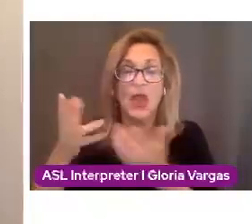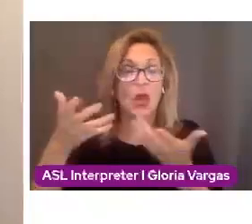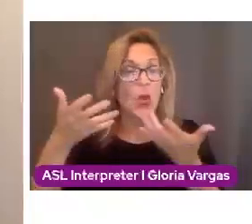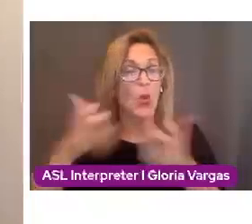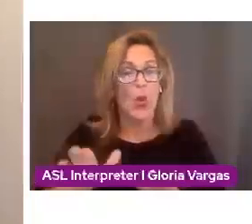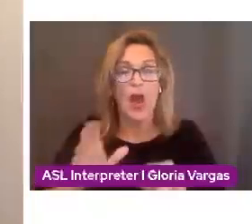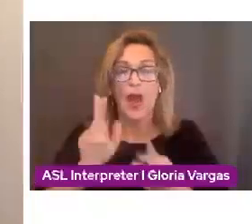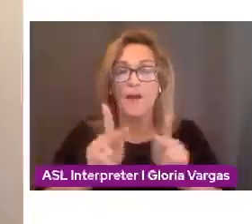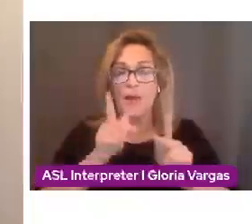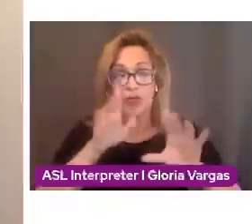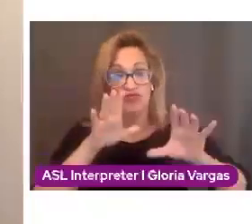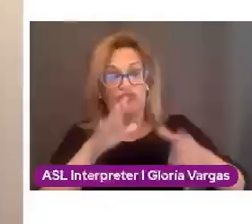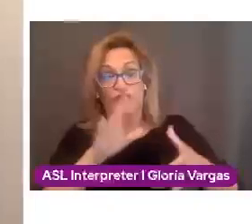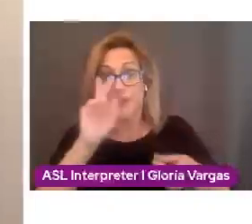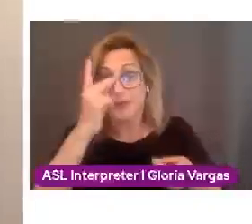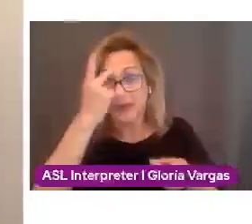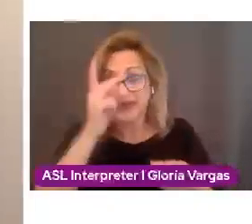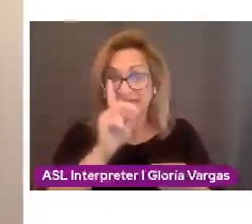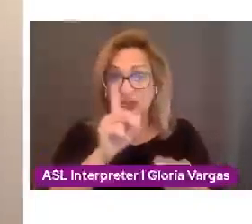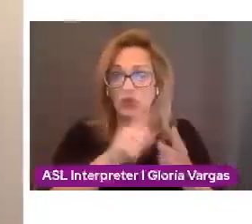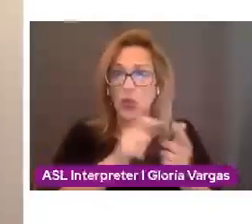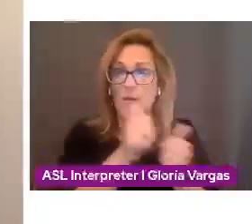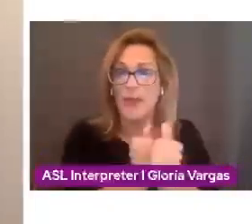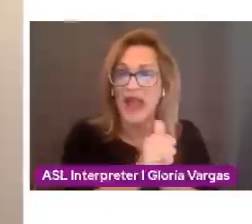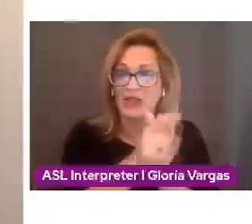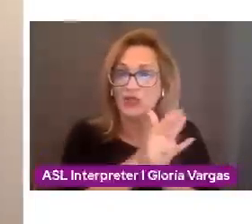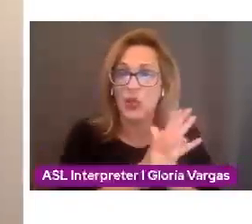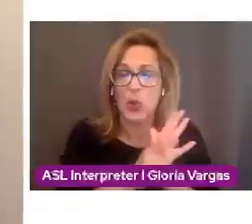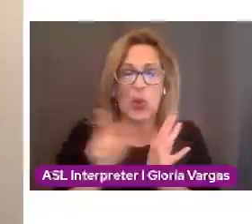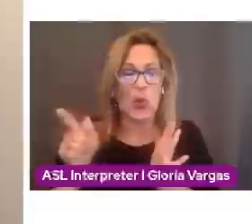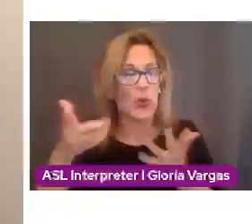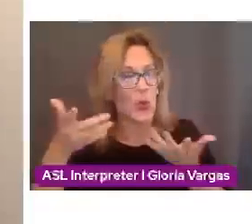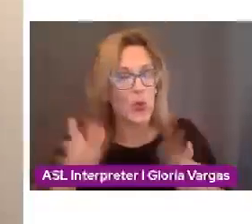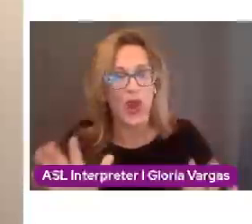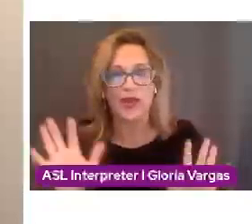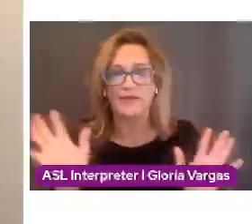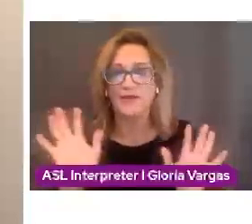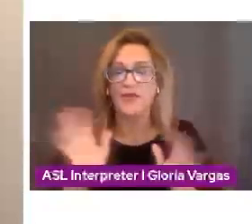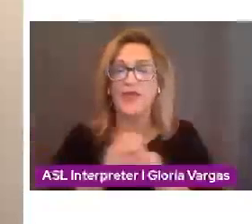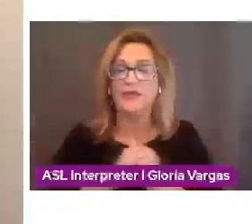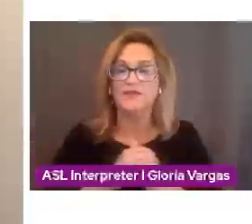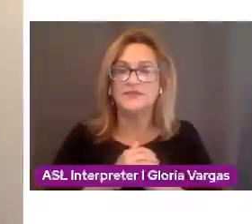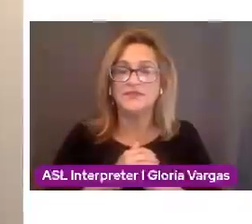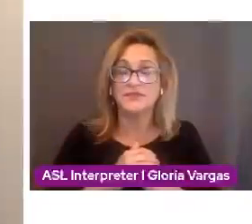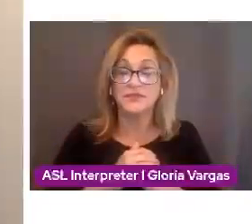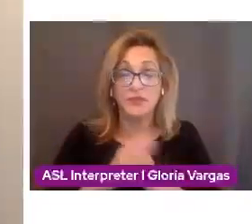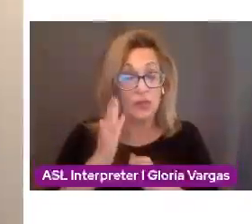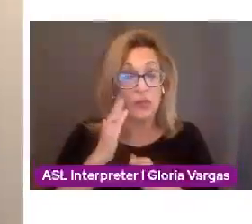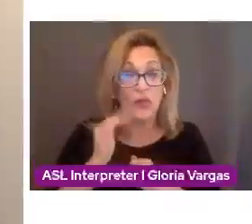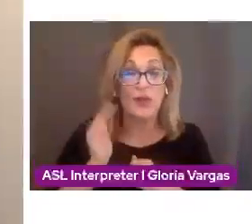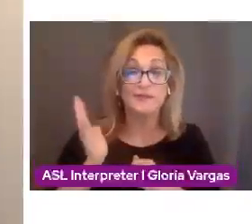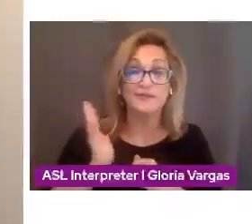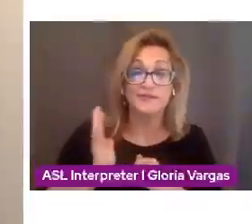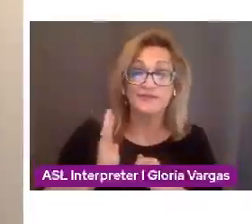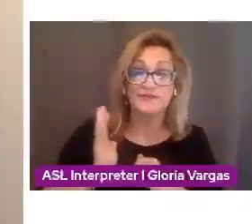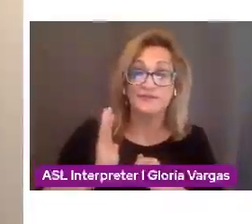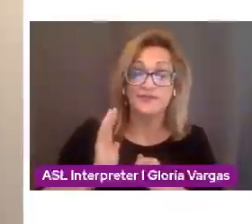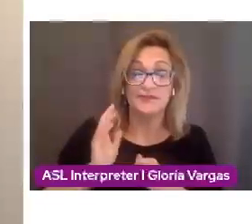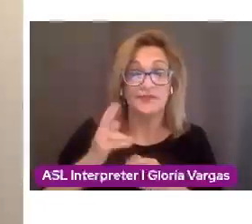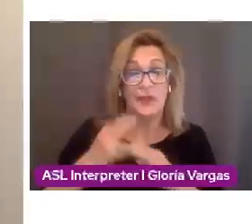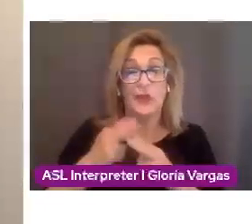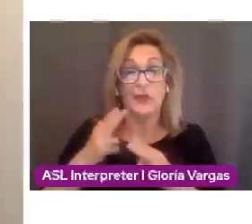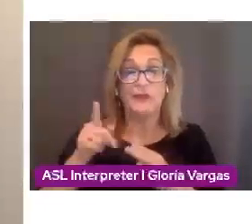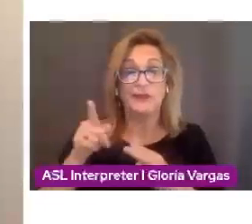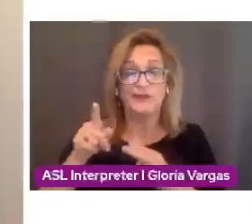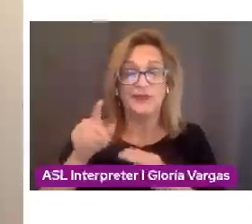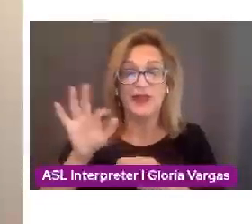Democrats to pass anything, all they need to do, they don't even have to stand. Back in the day, the filibuster was about